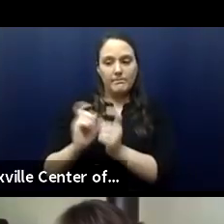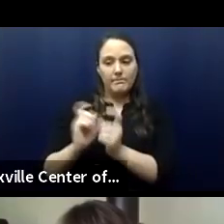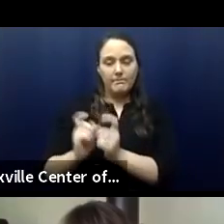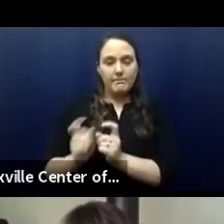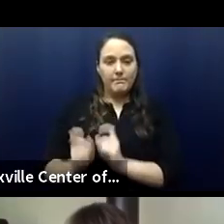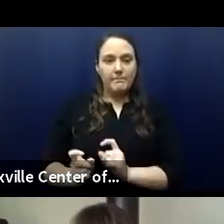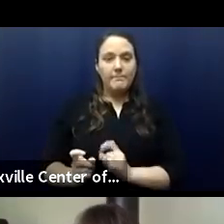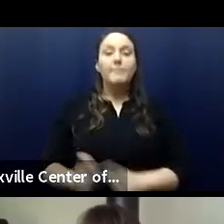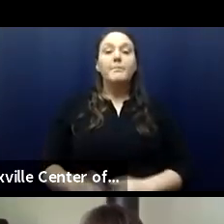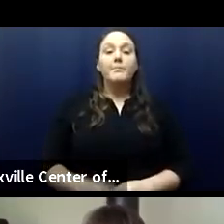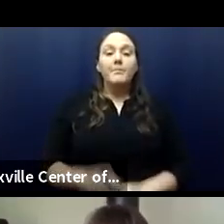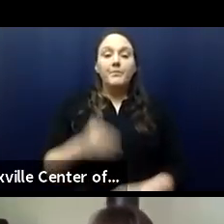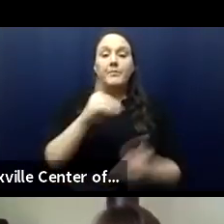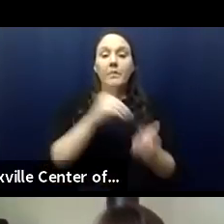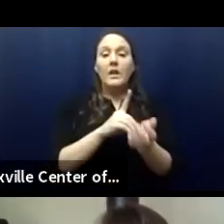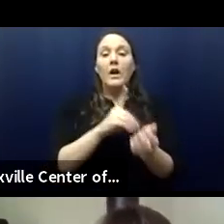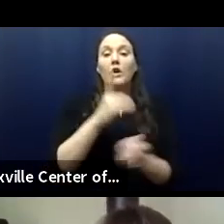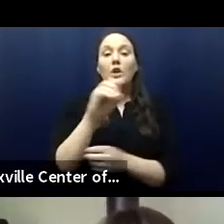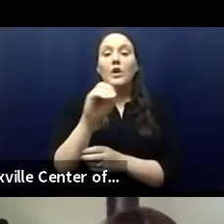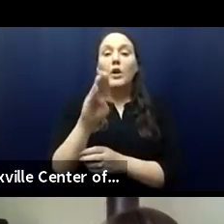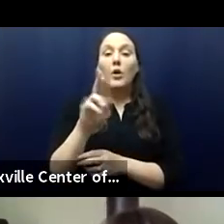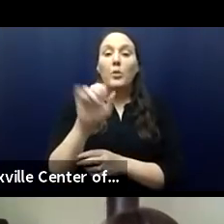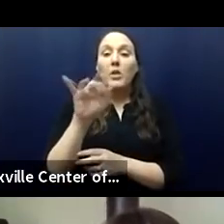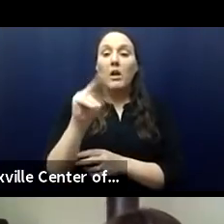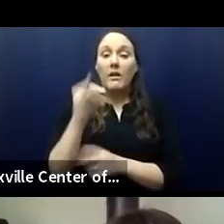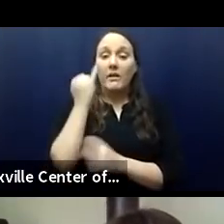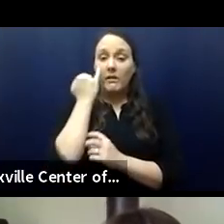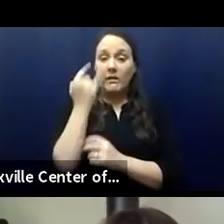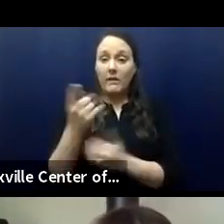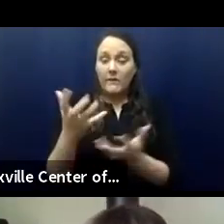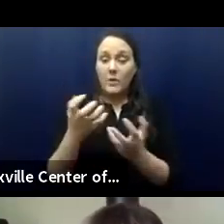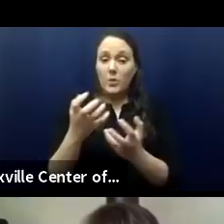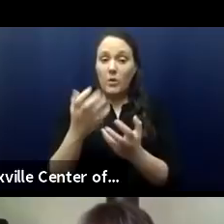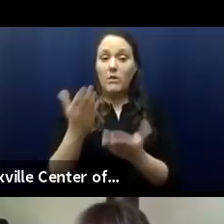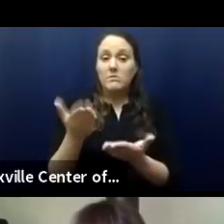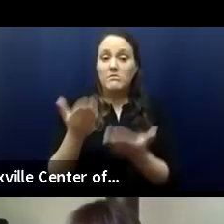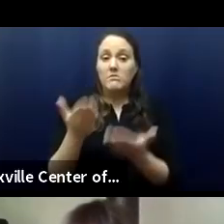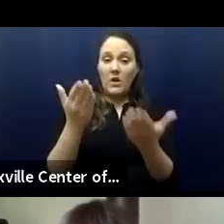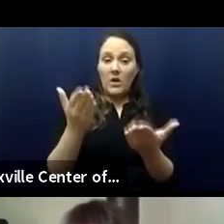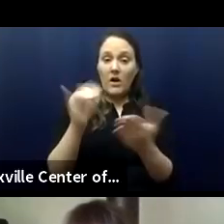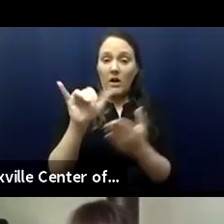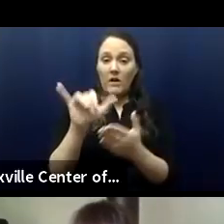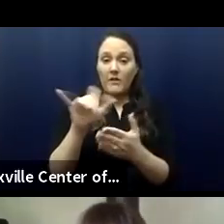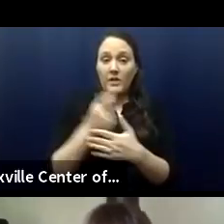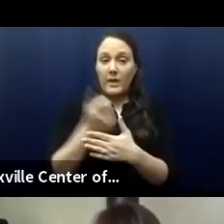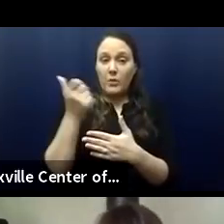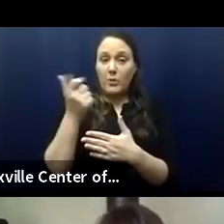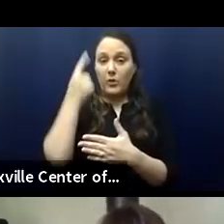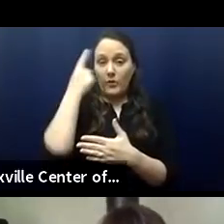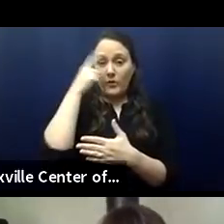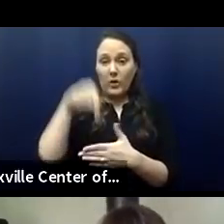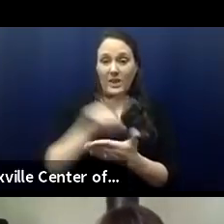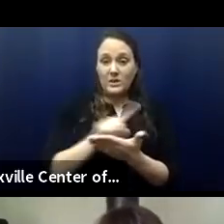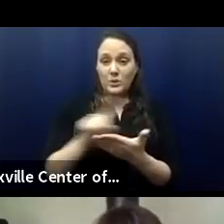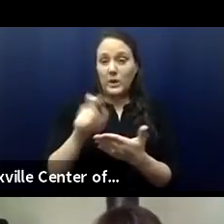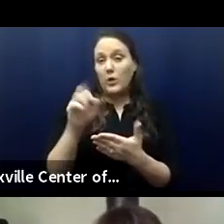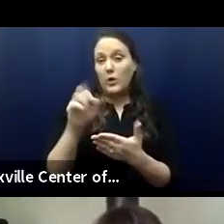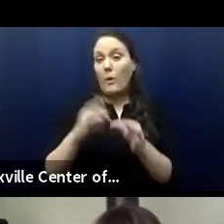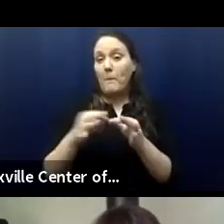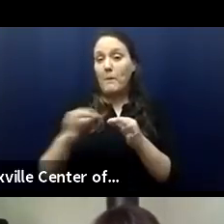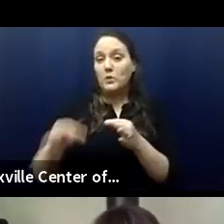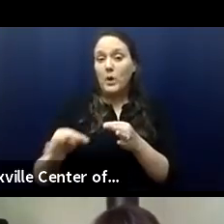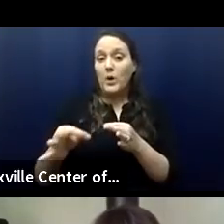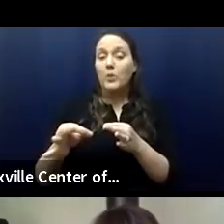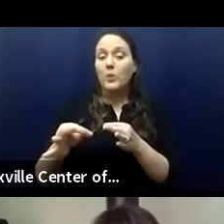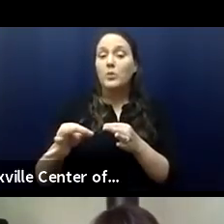Dr. O'Brien, if you would offer that removal for this week, or to postpone definitely